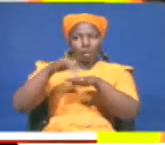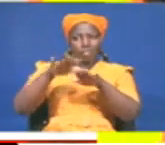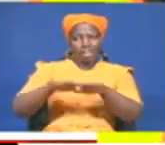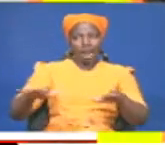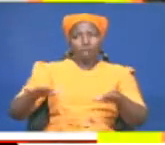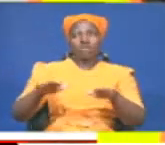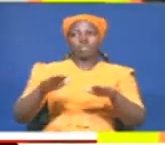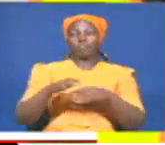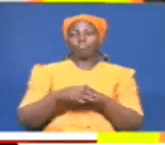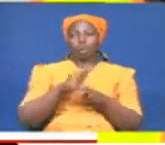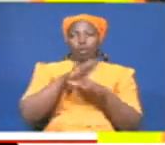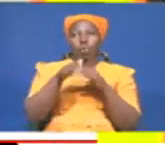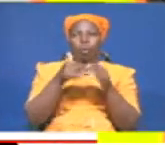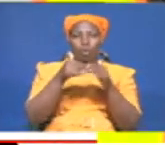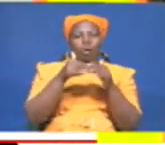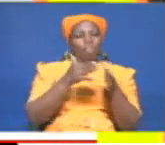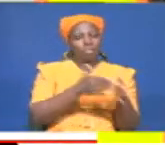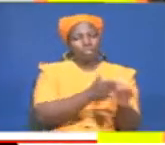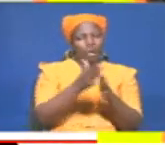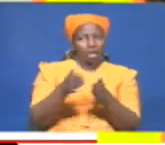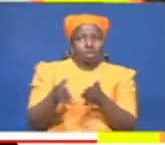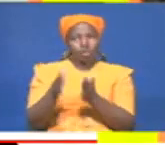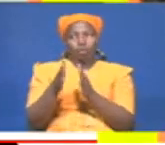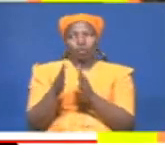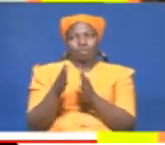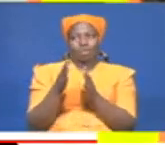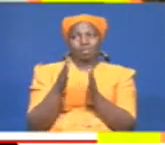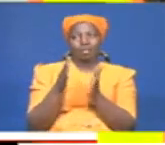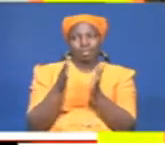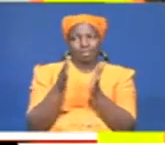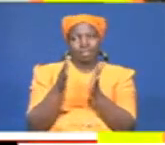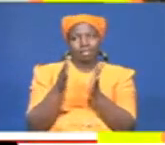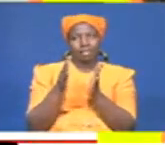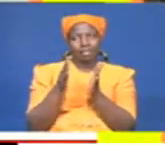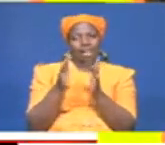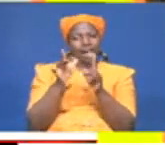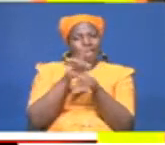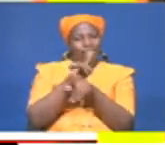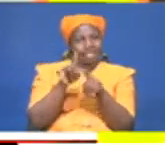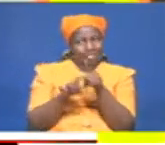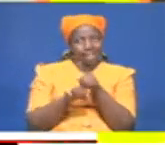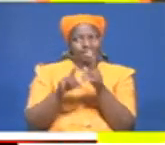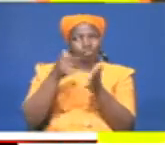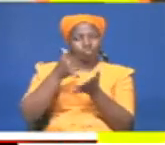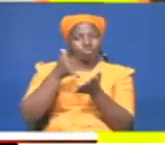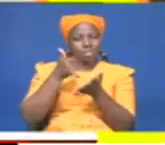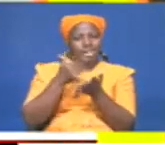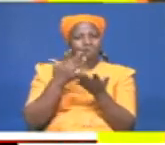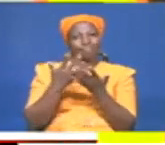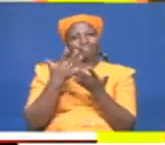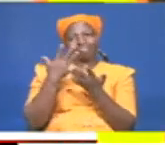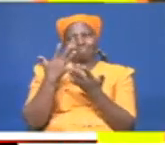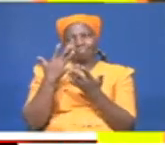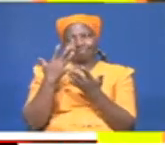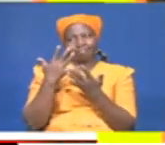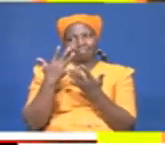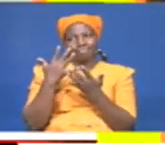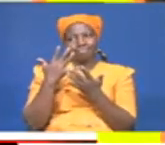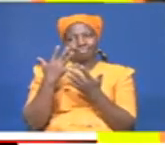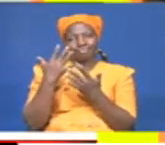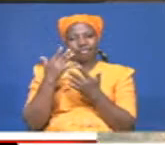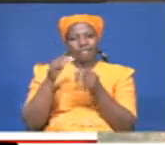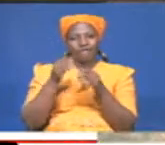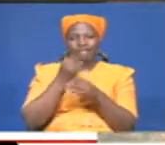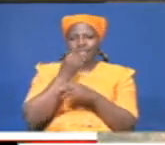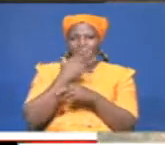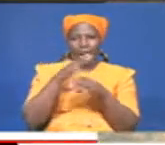main roads with street lights and everything, including landscape, parks and also